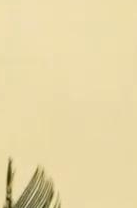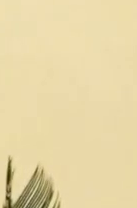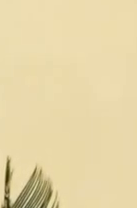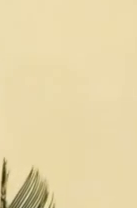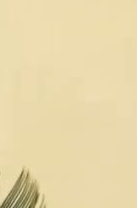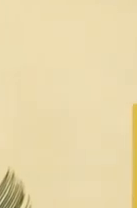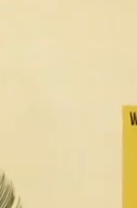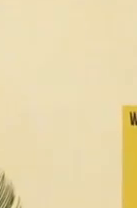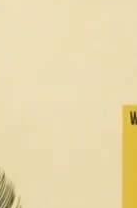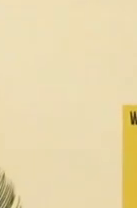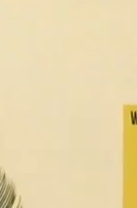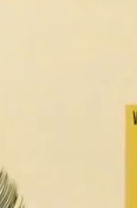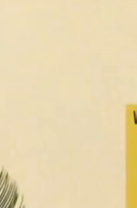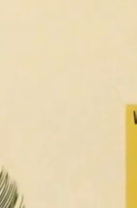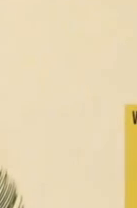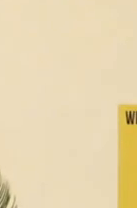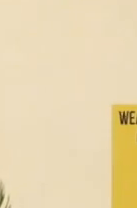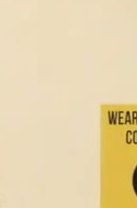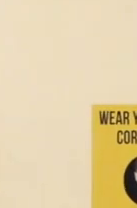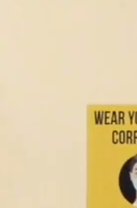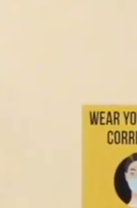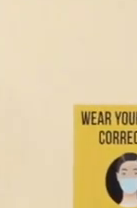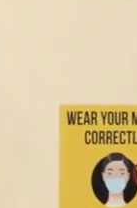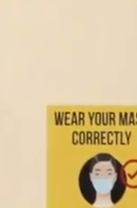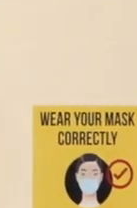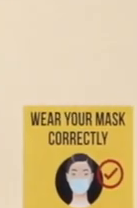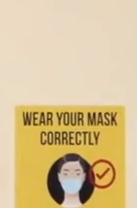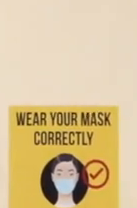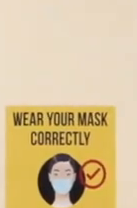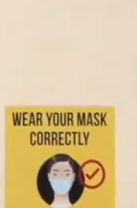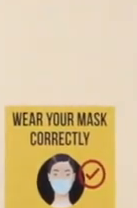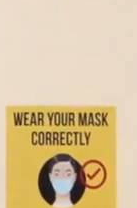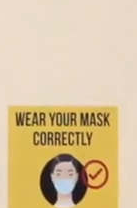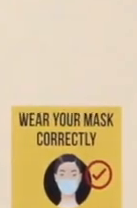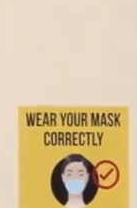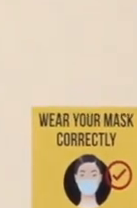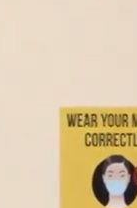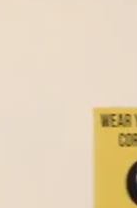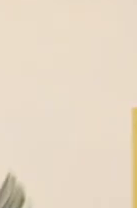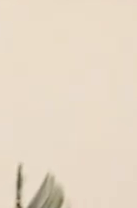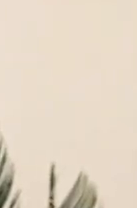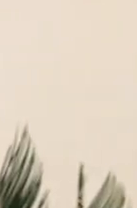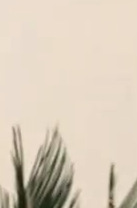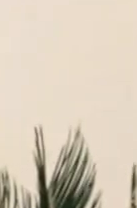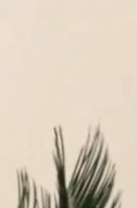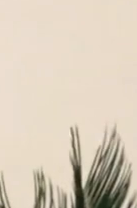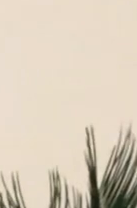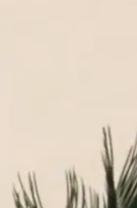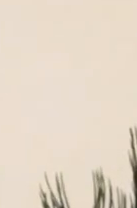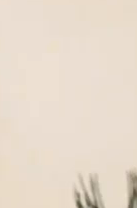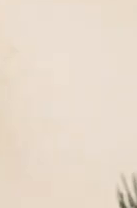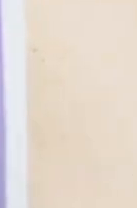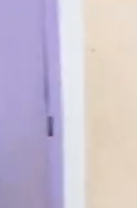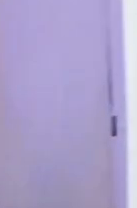Is there one honest person at Zimmerman? kuna mtu yote ambaye ana uhakika moyoni mwake